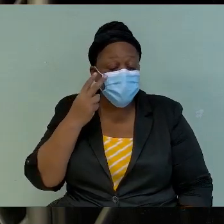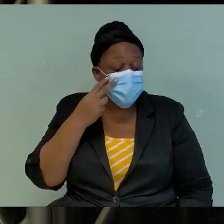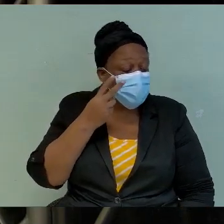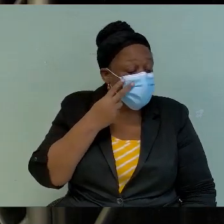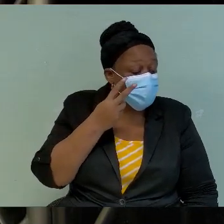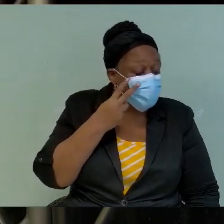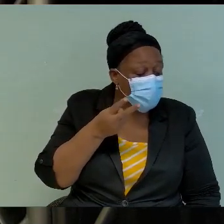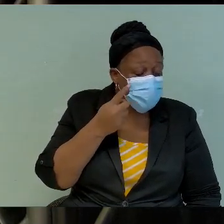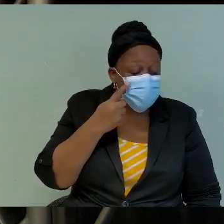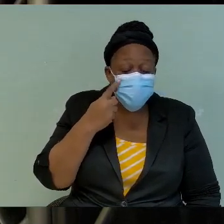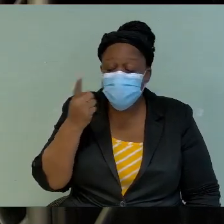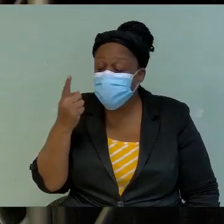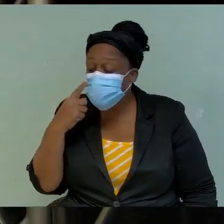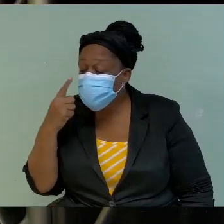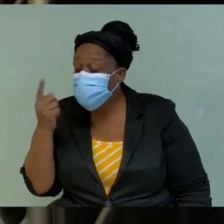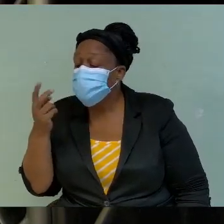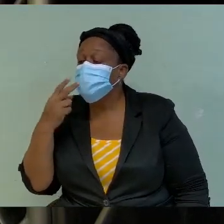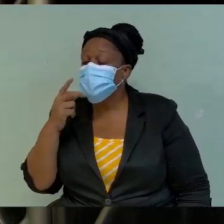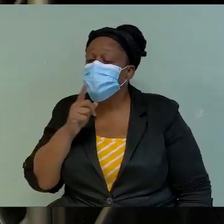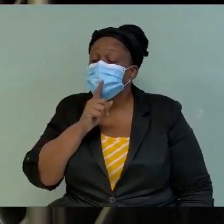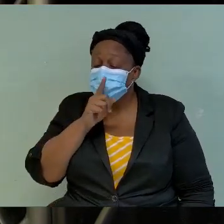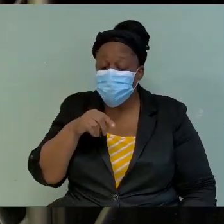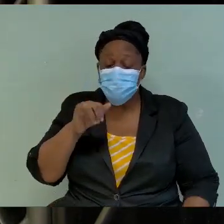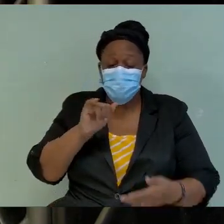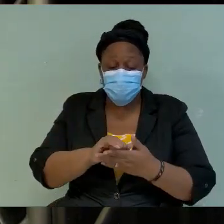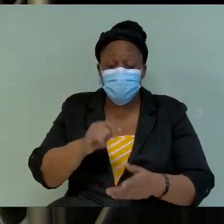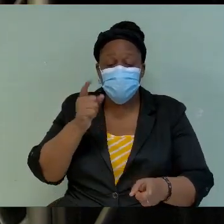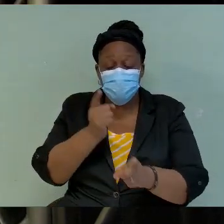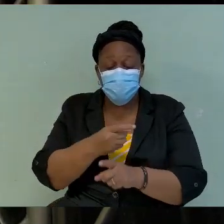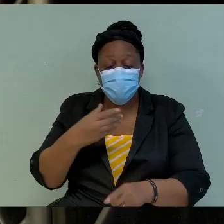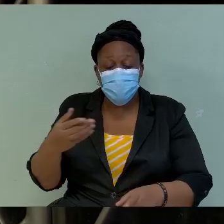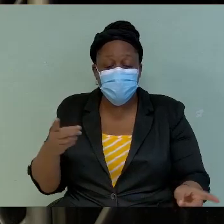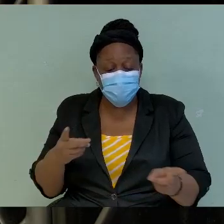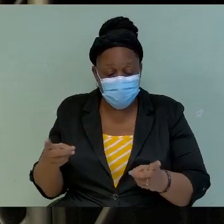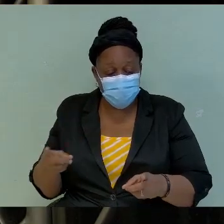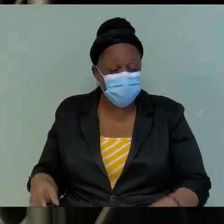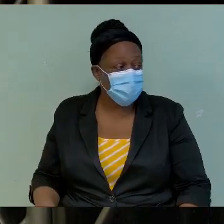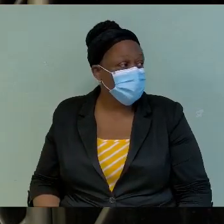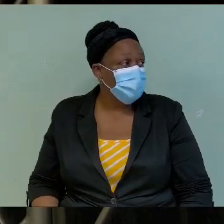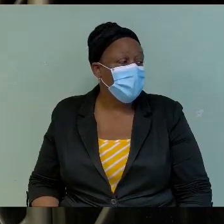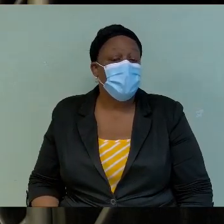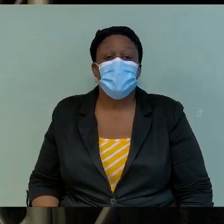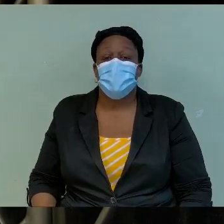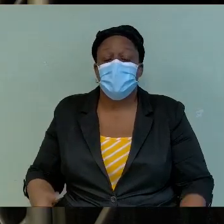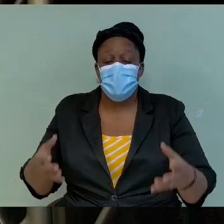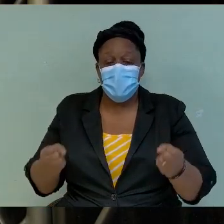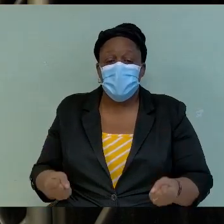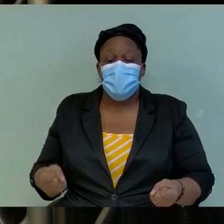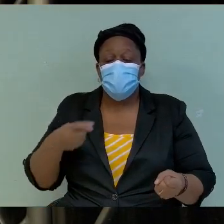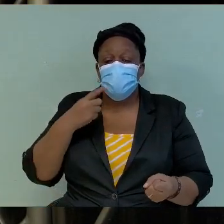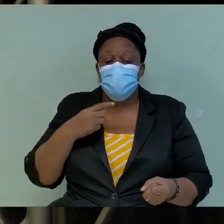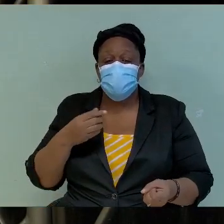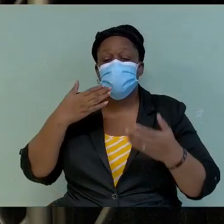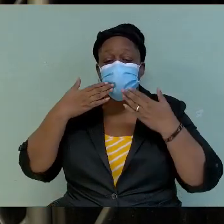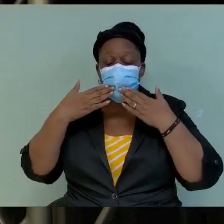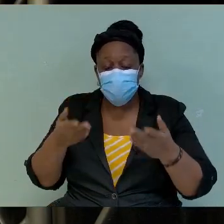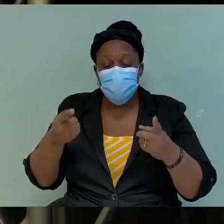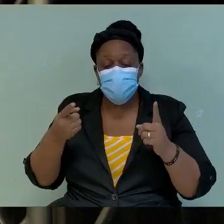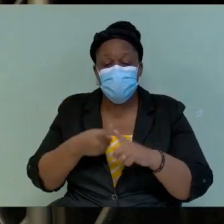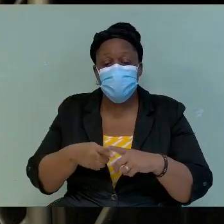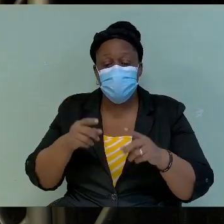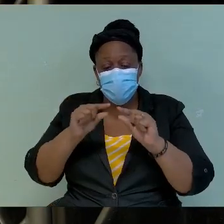these regulations as well. I wish to commend for this hard work that we have seen for the first week, Mrs. Marceline